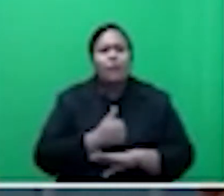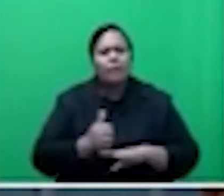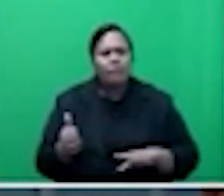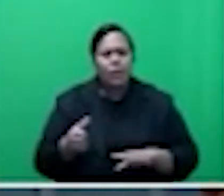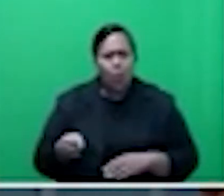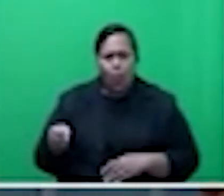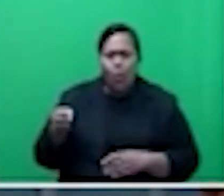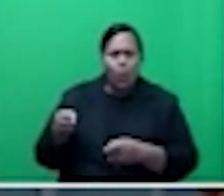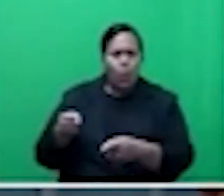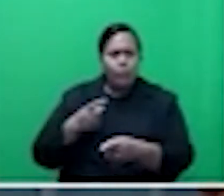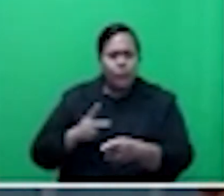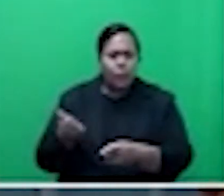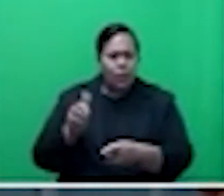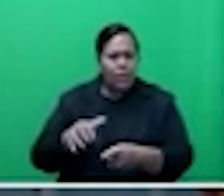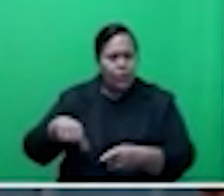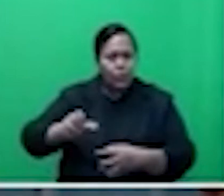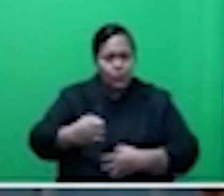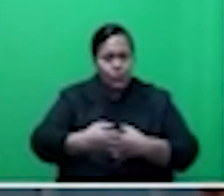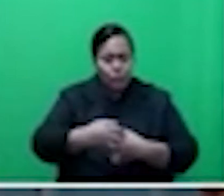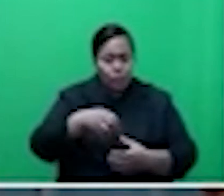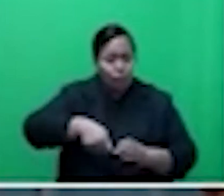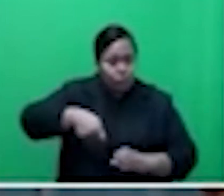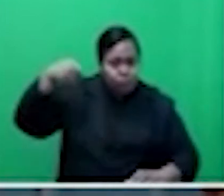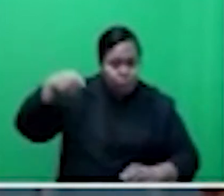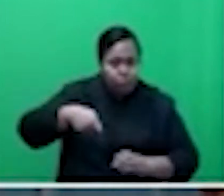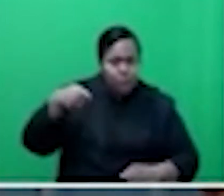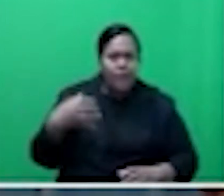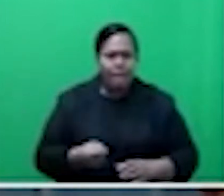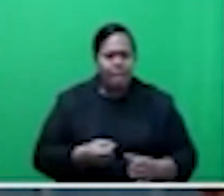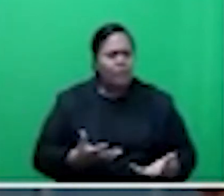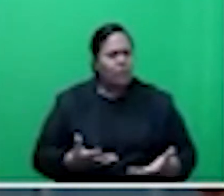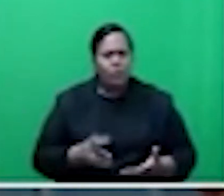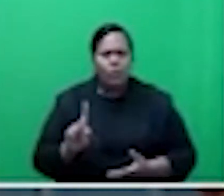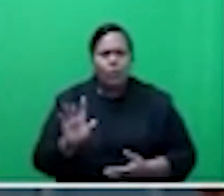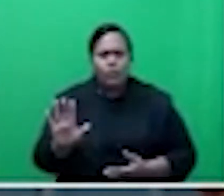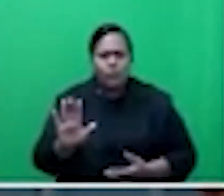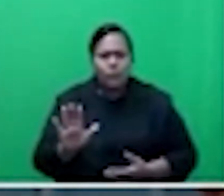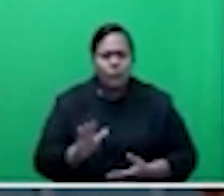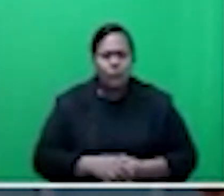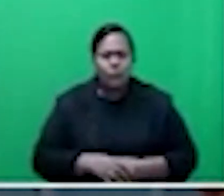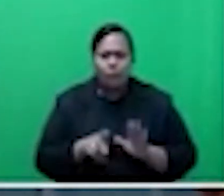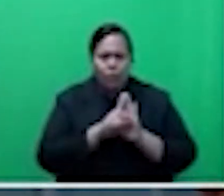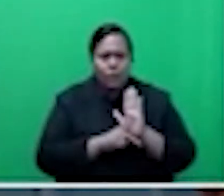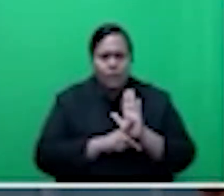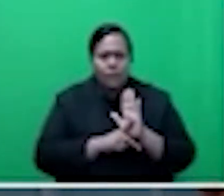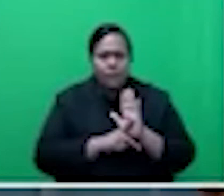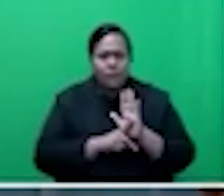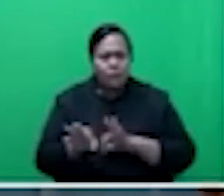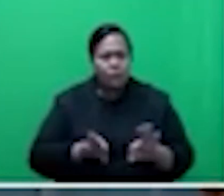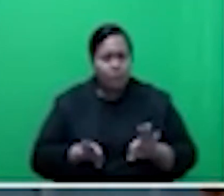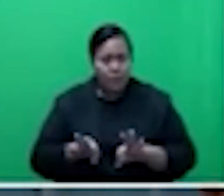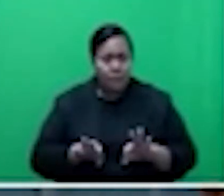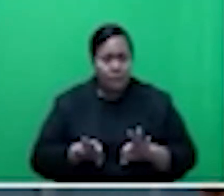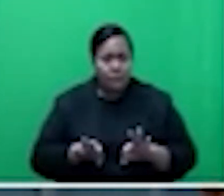they are using generators. What is your policy or plans for